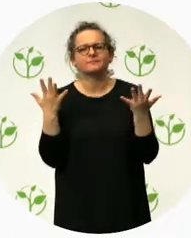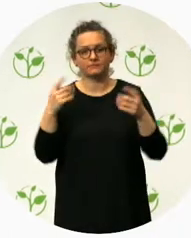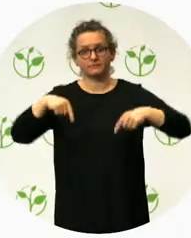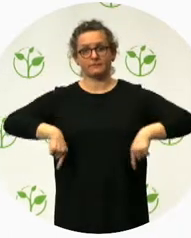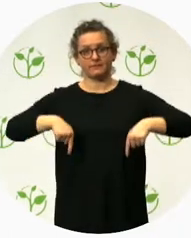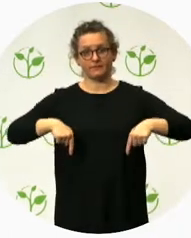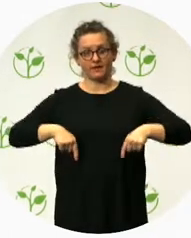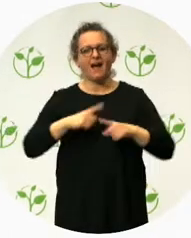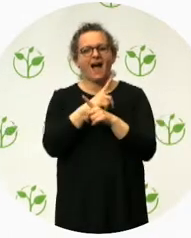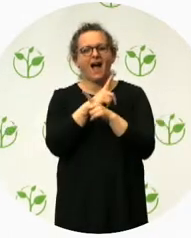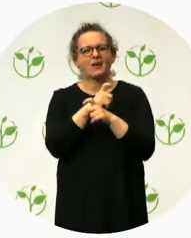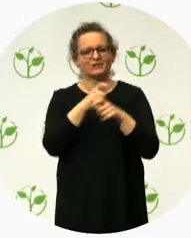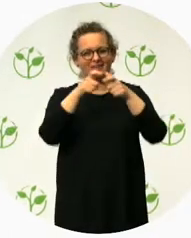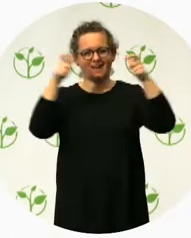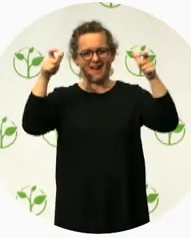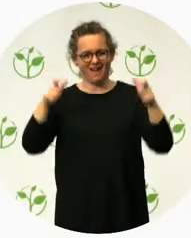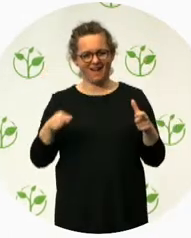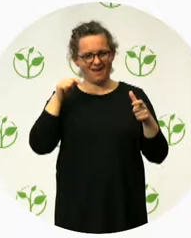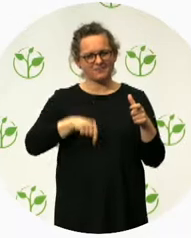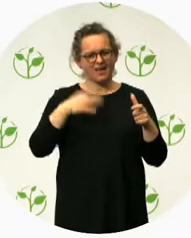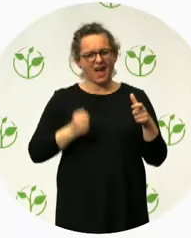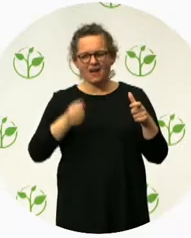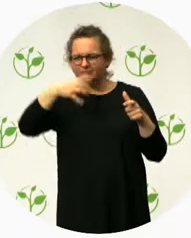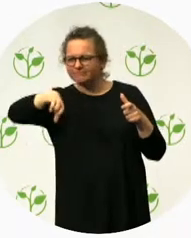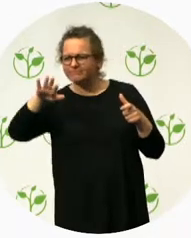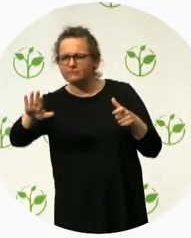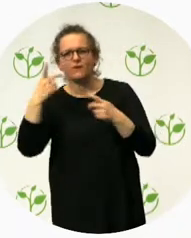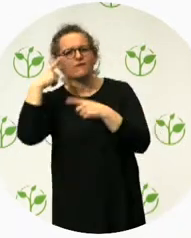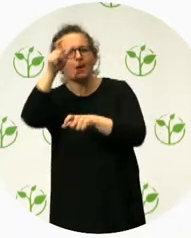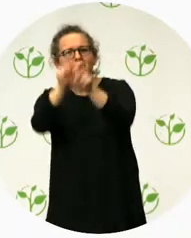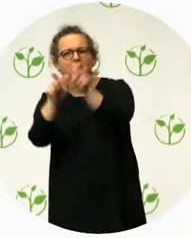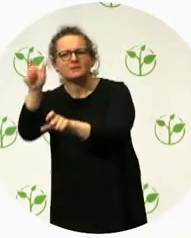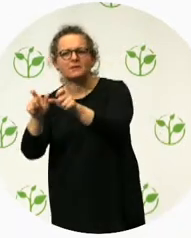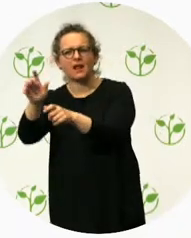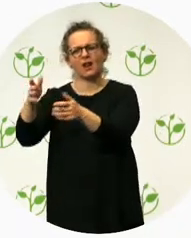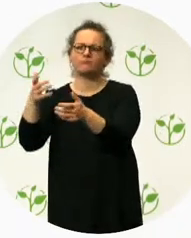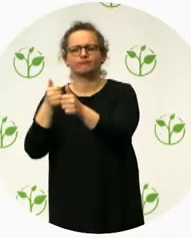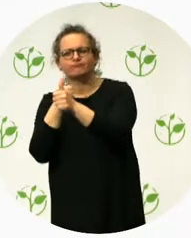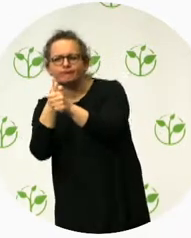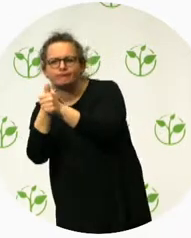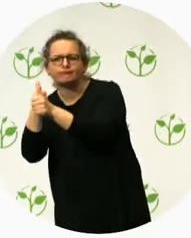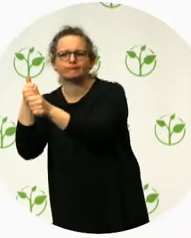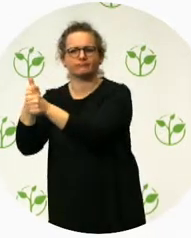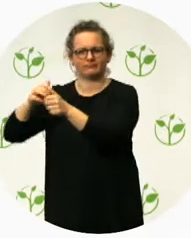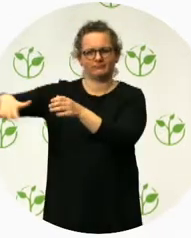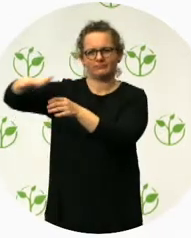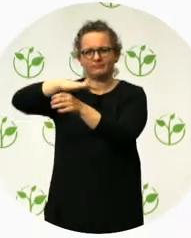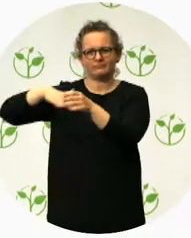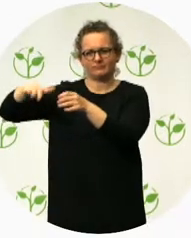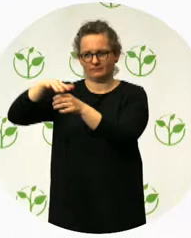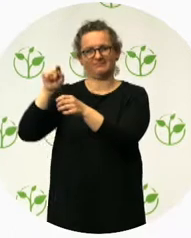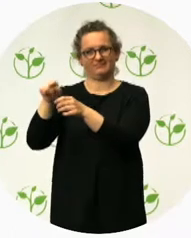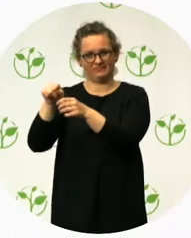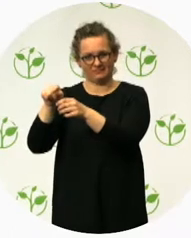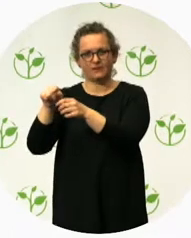on the autonomy of the persons concerned. The second Adults Protection Act fundamentally changed